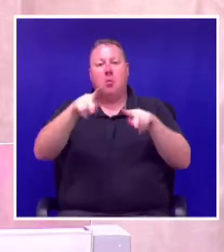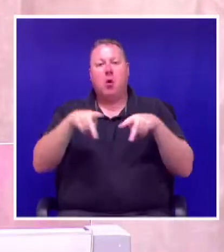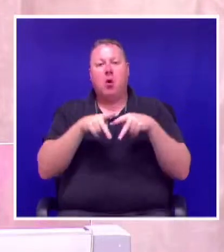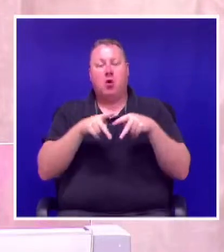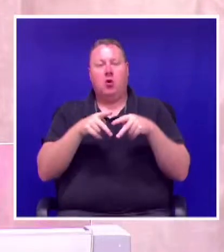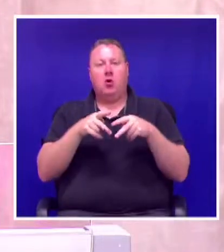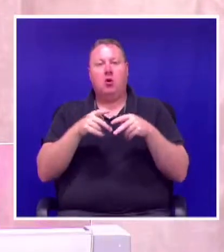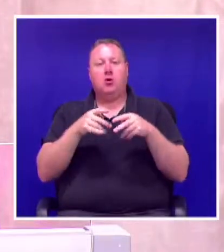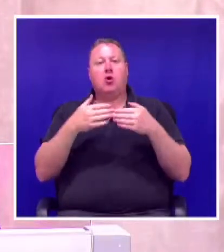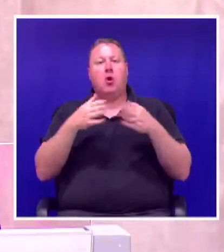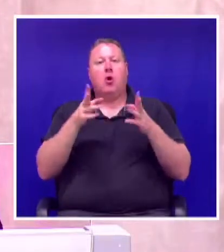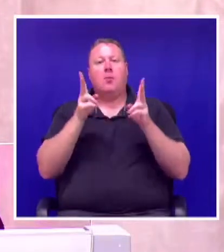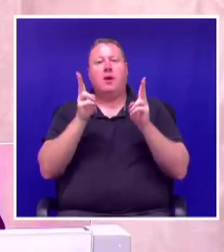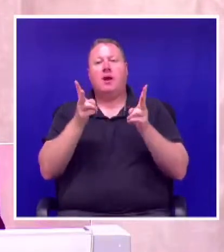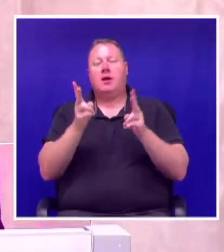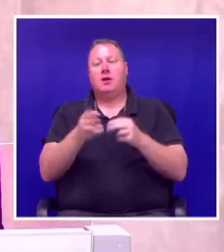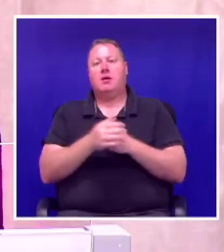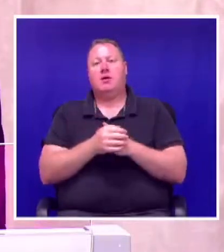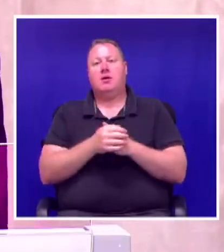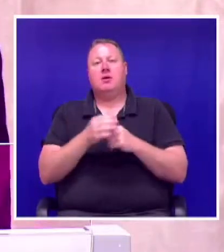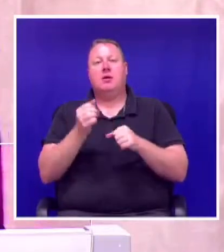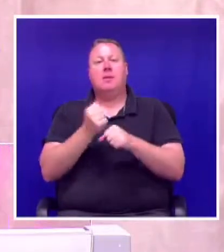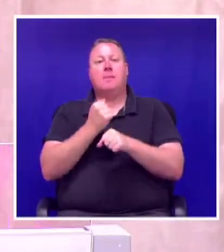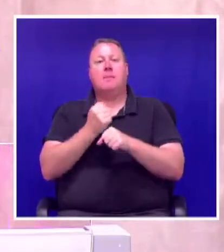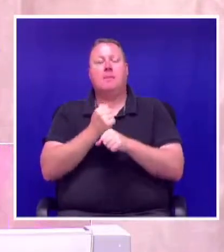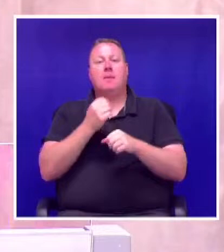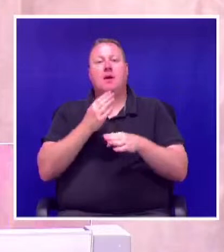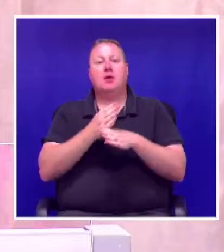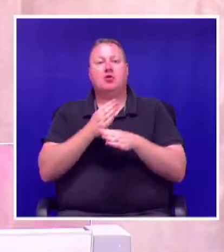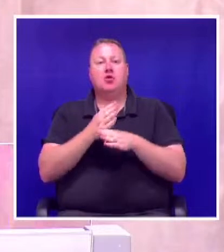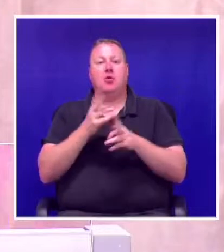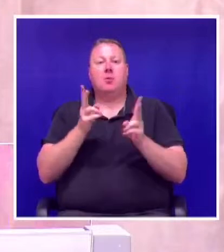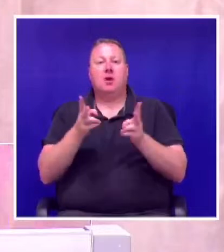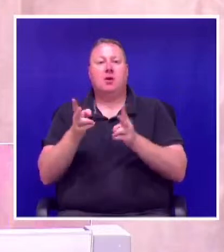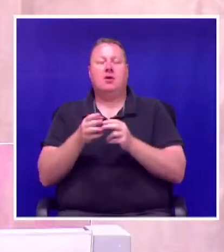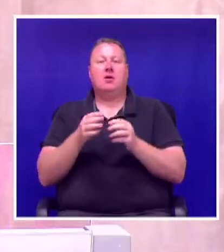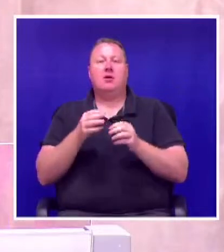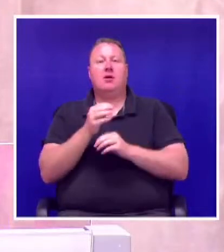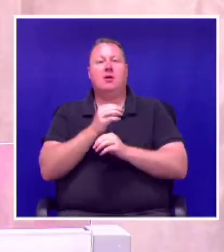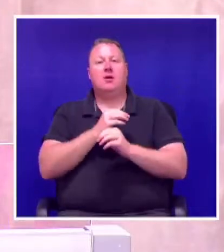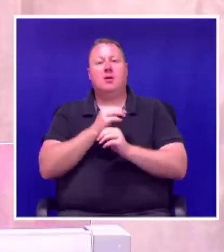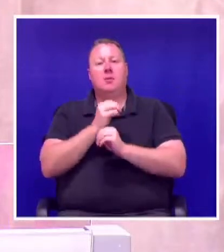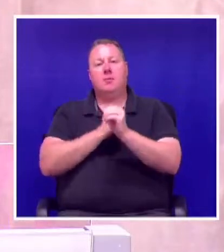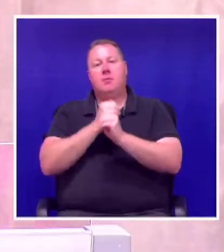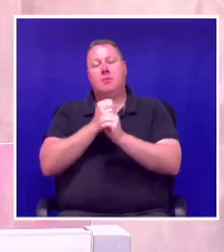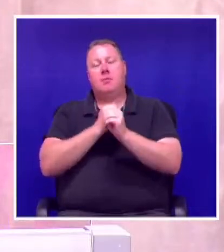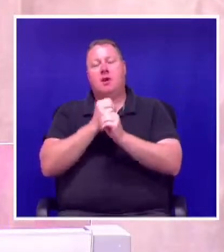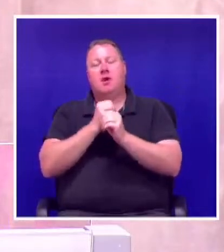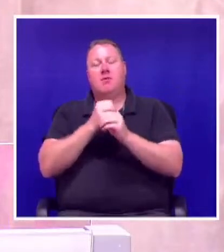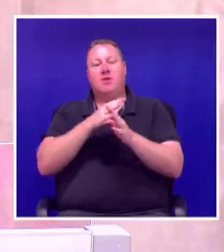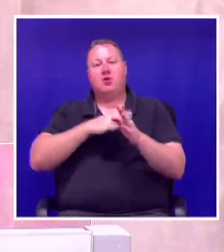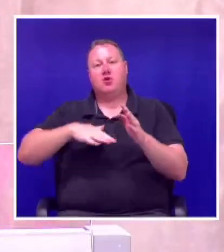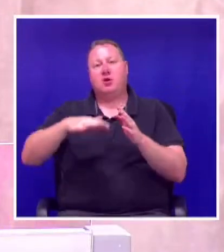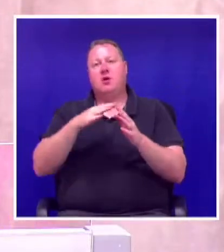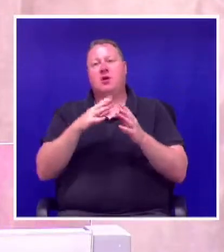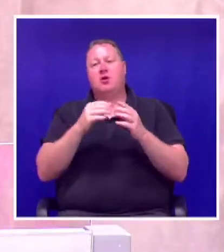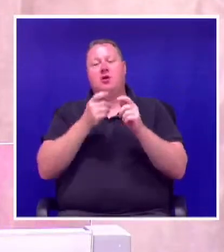equipping them to drive job creation in the manufacturing sector in townships and rural